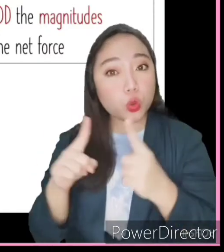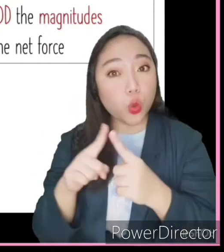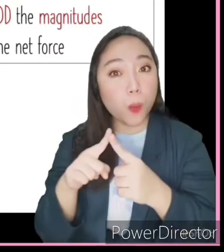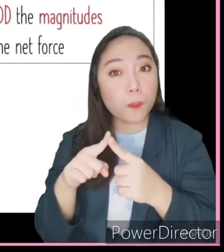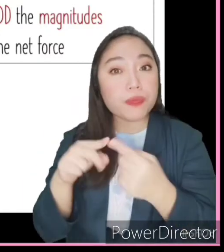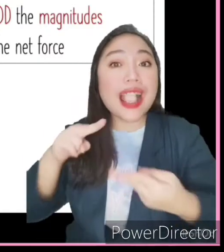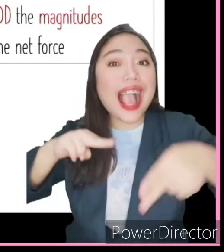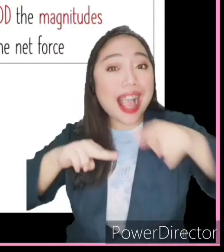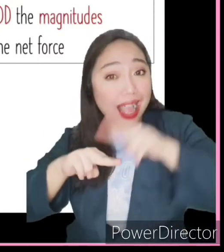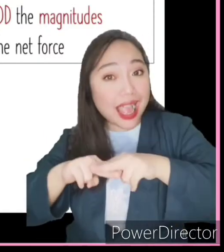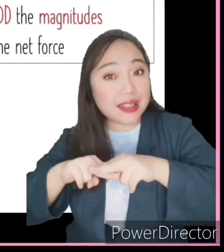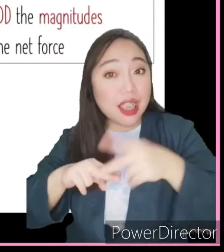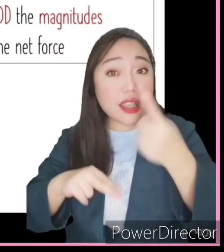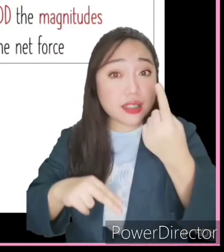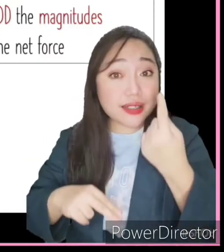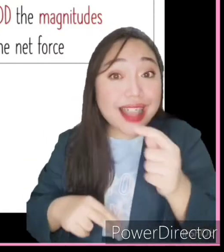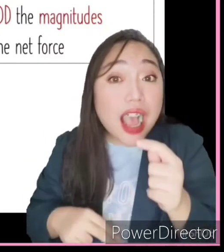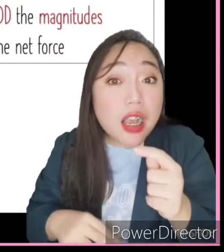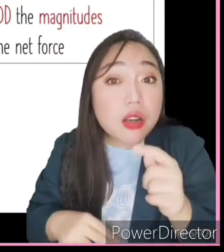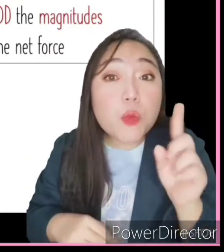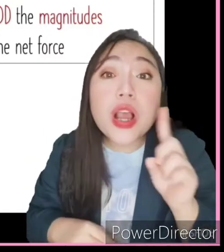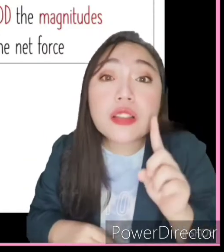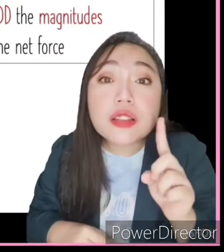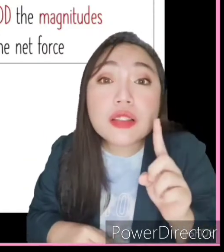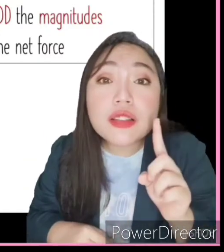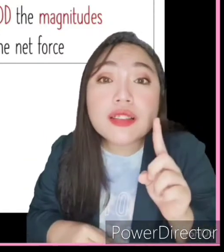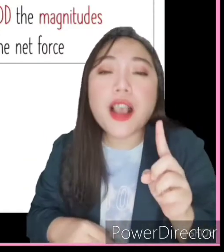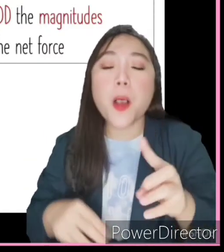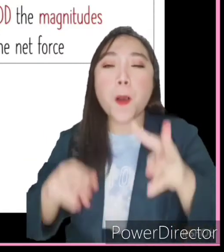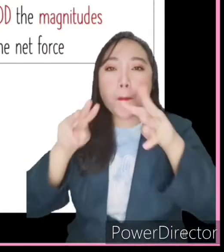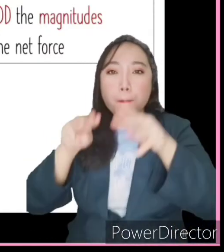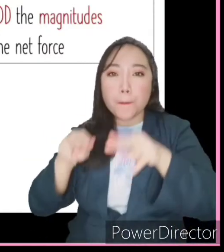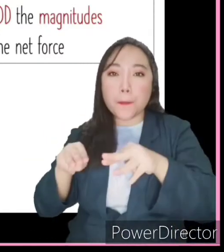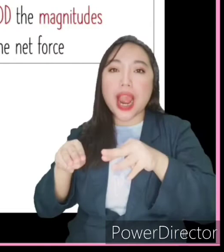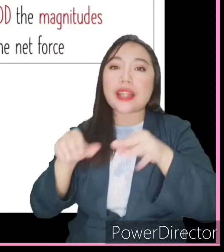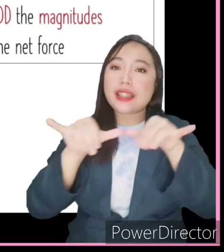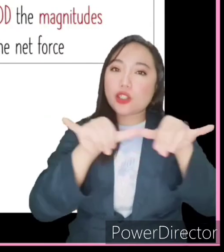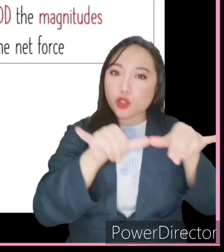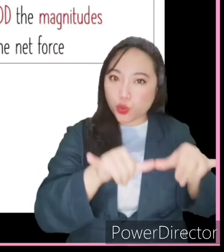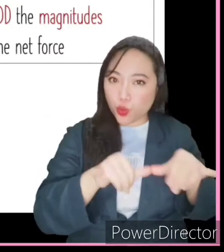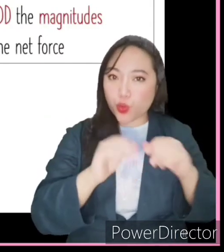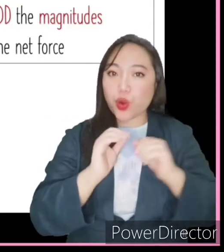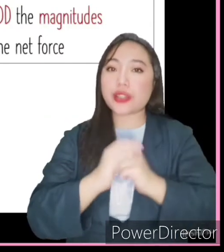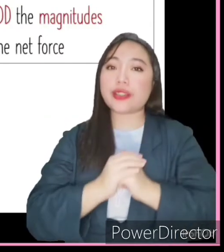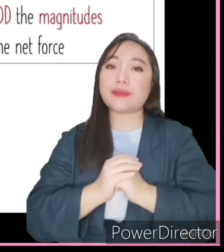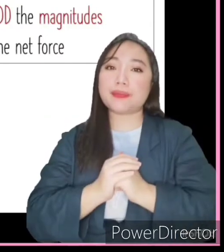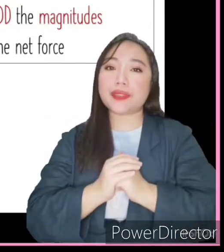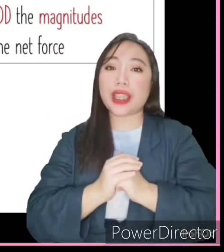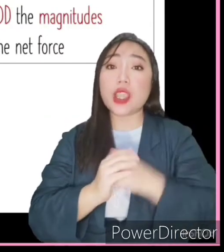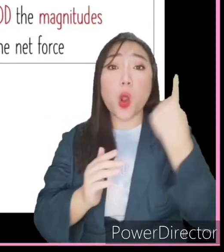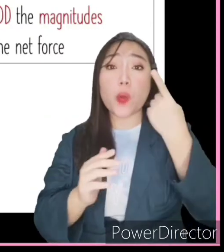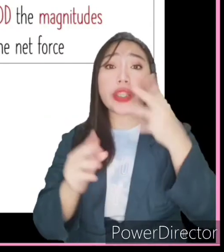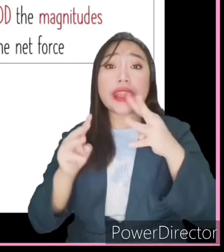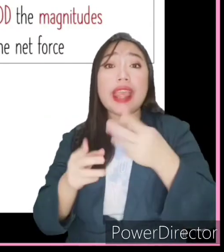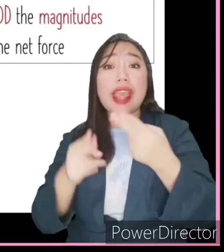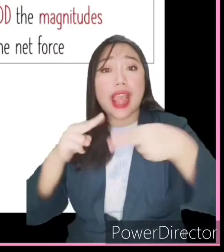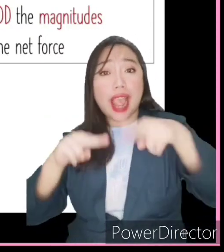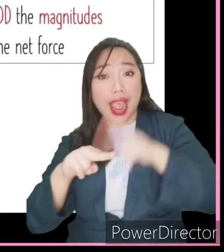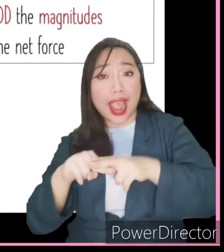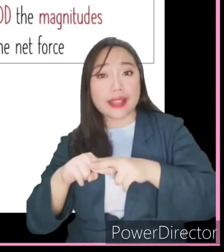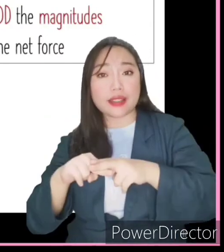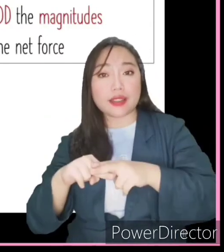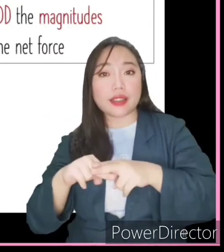you just need to add the what? Add the magnitudes.